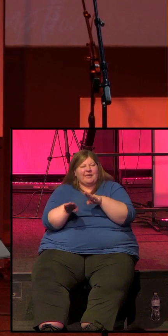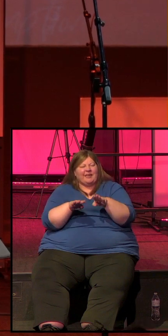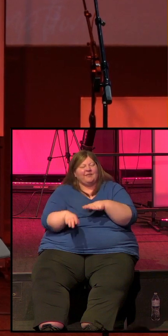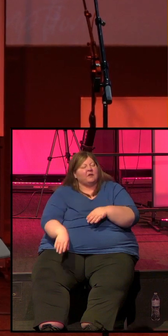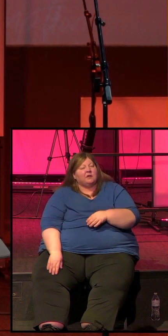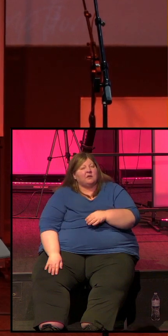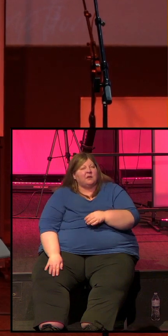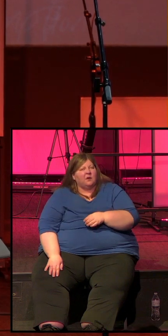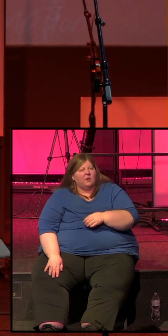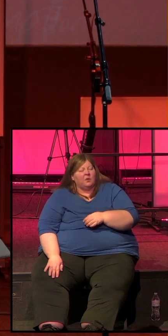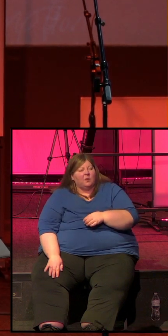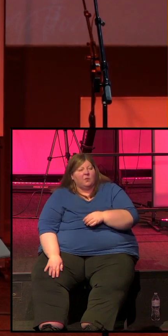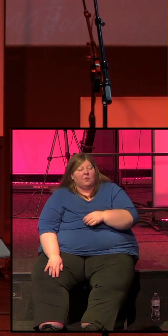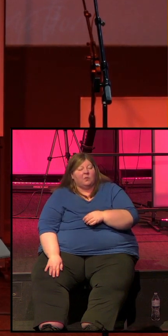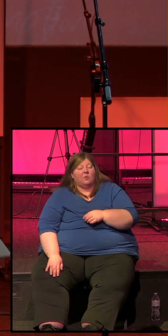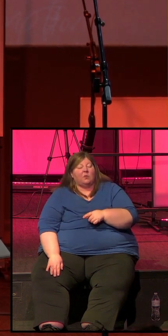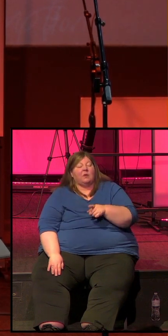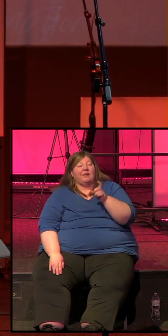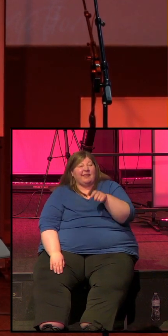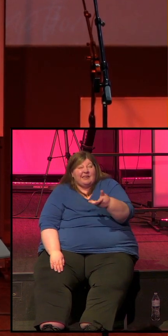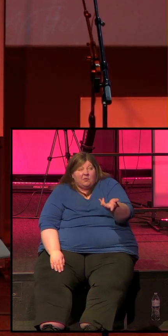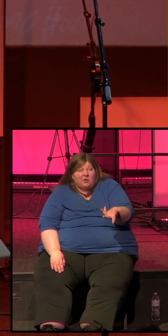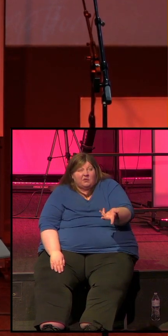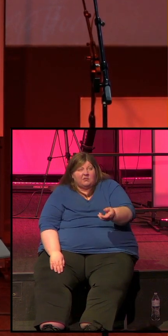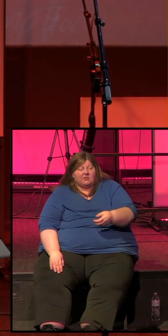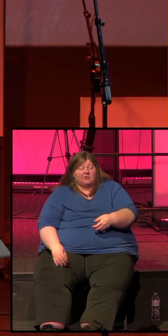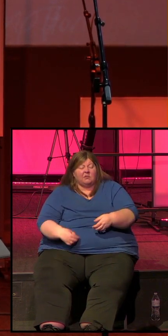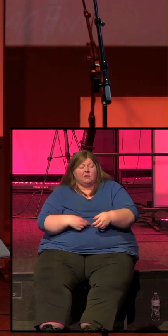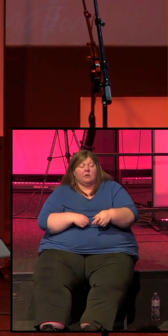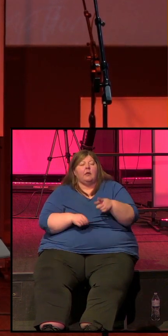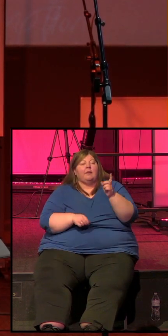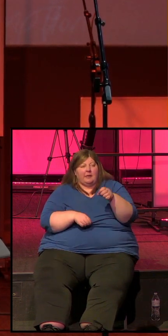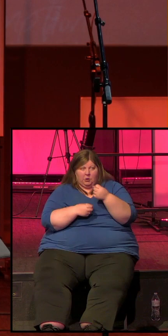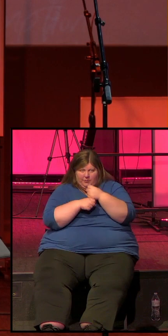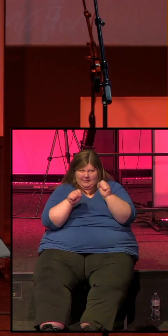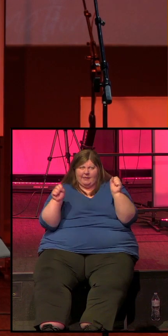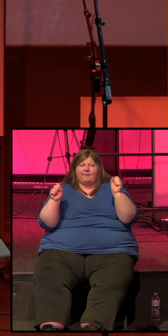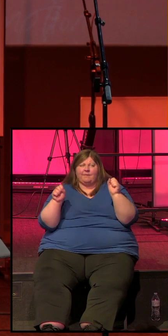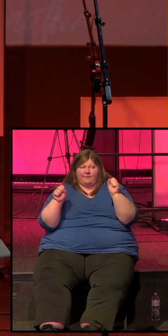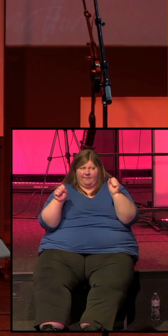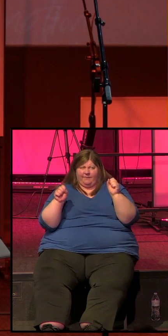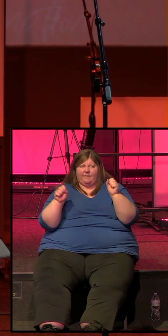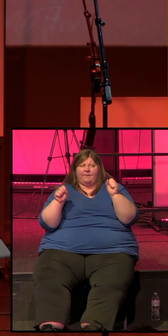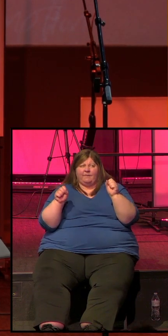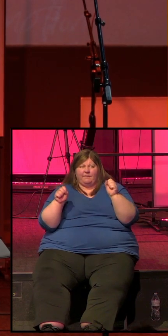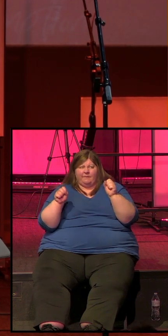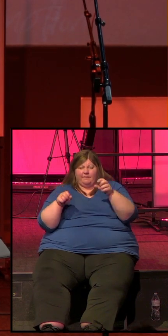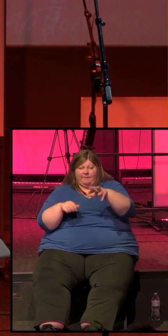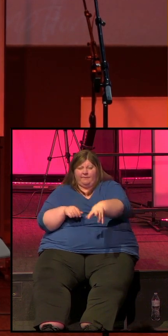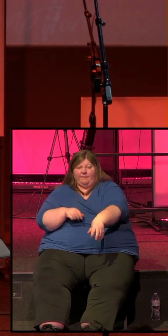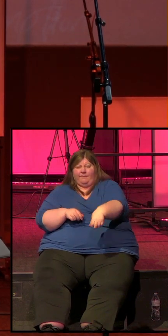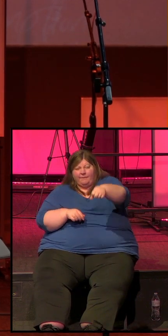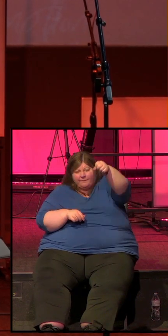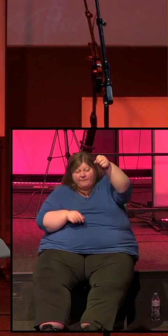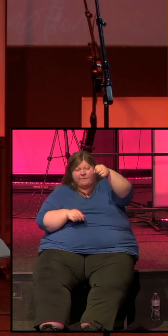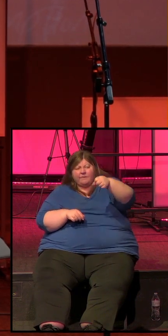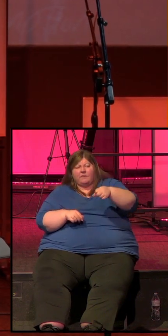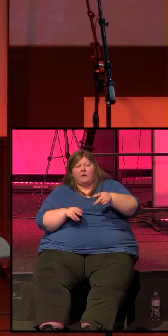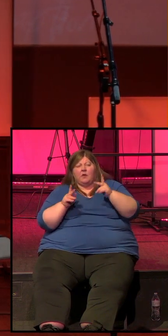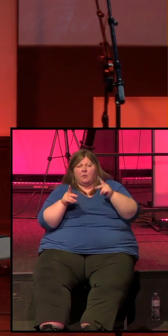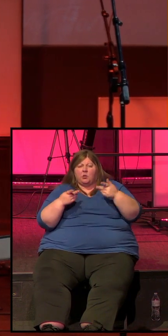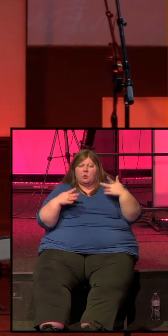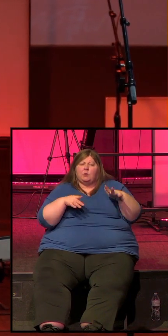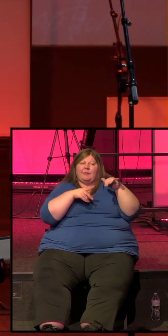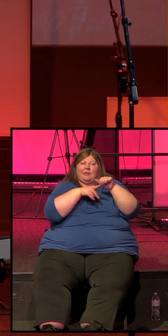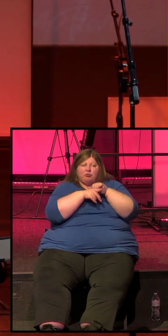program. What do they need? They need a rescuer. They need one who's been